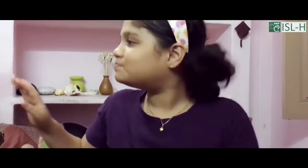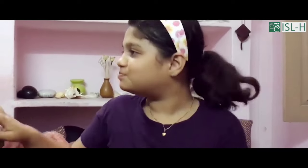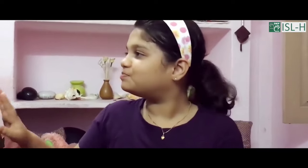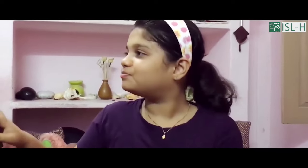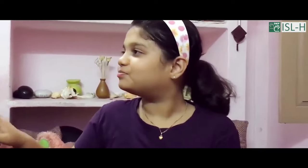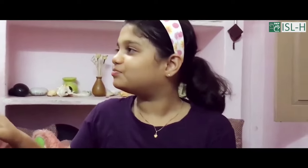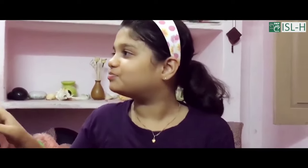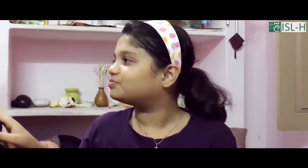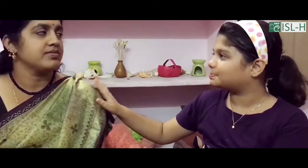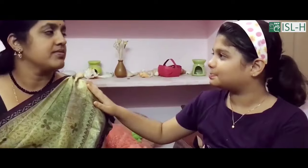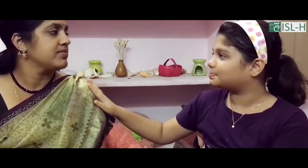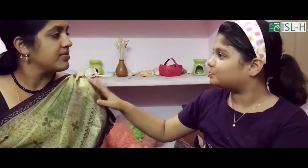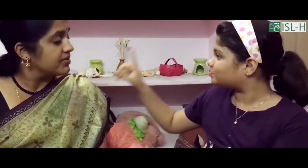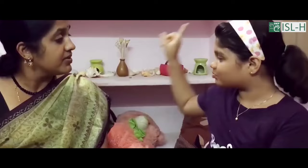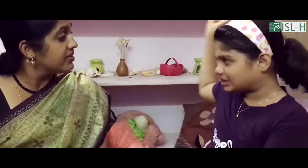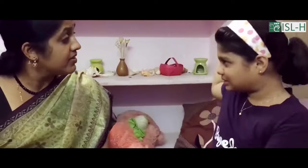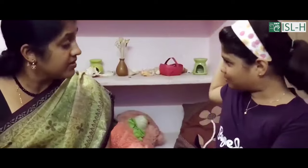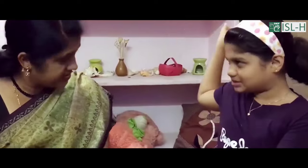Mommy?